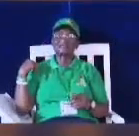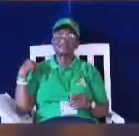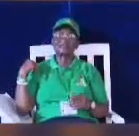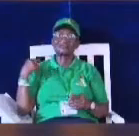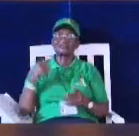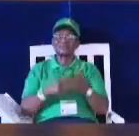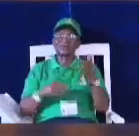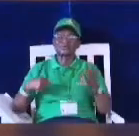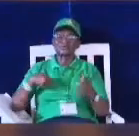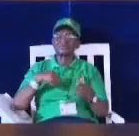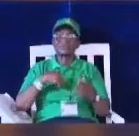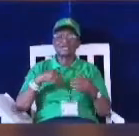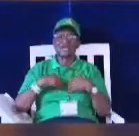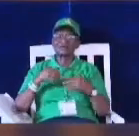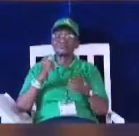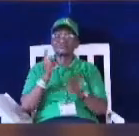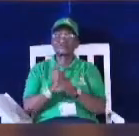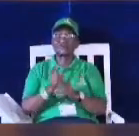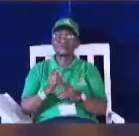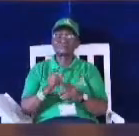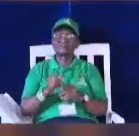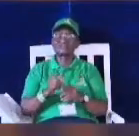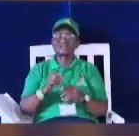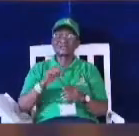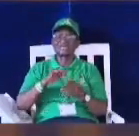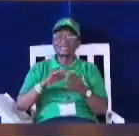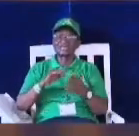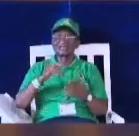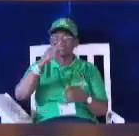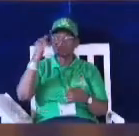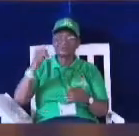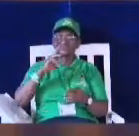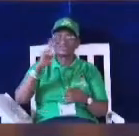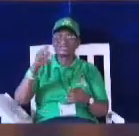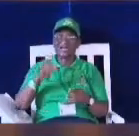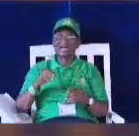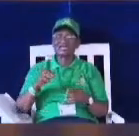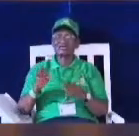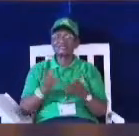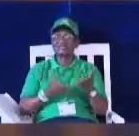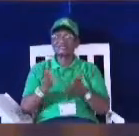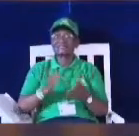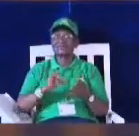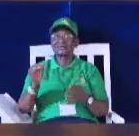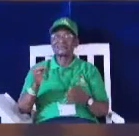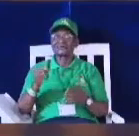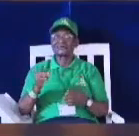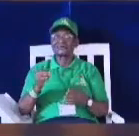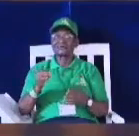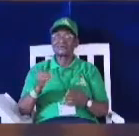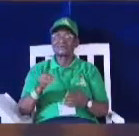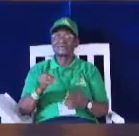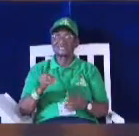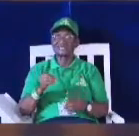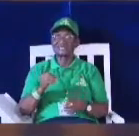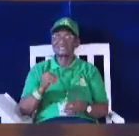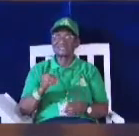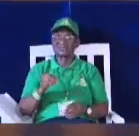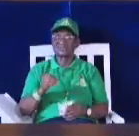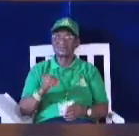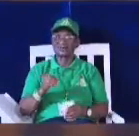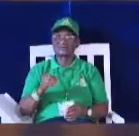what we've just learned. Because we are serving a God who is more than